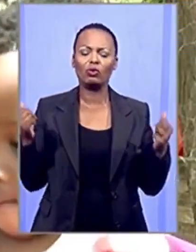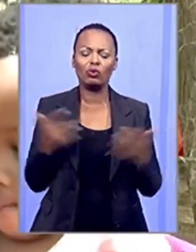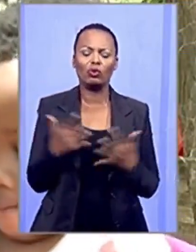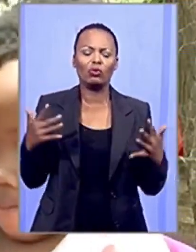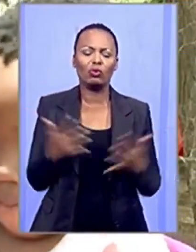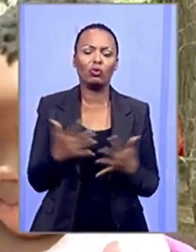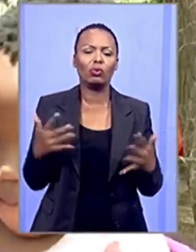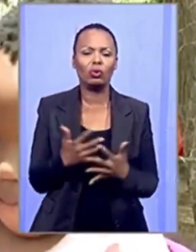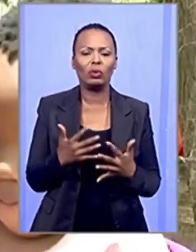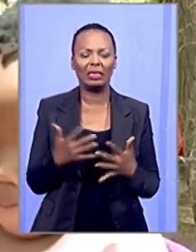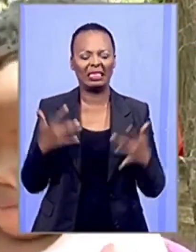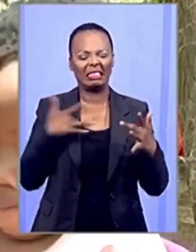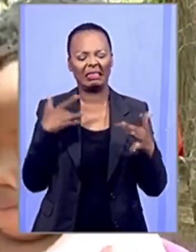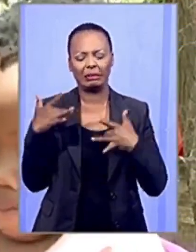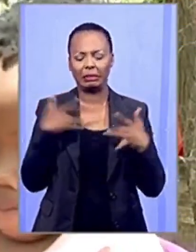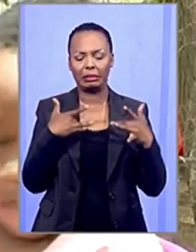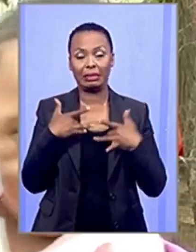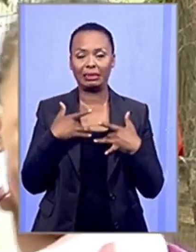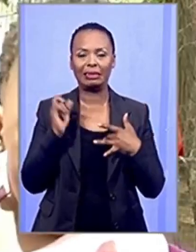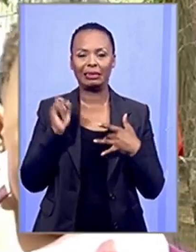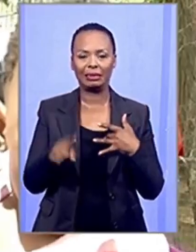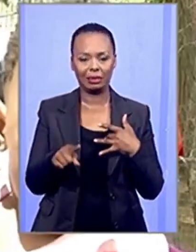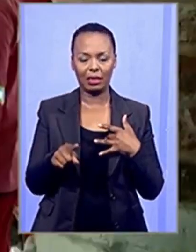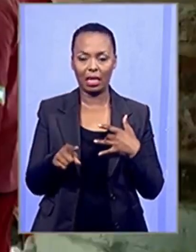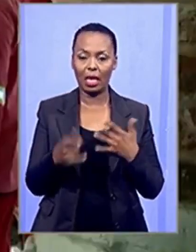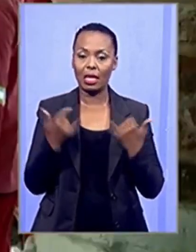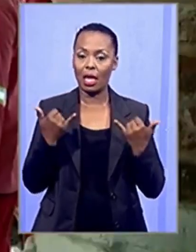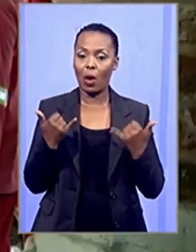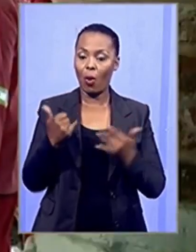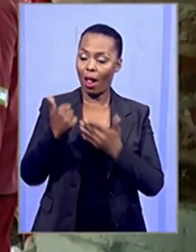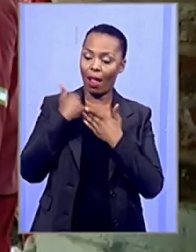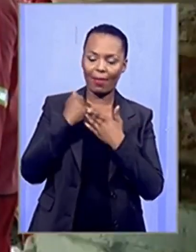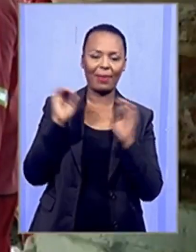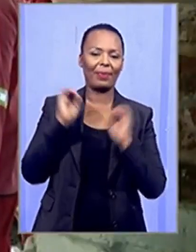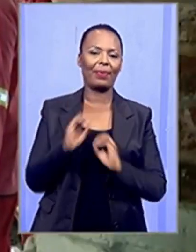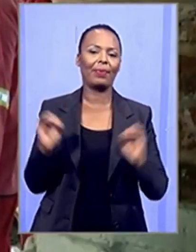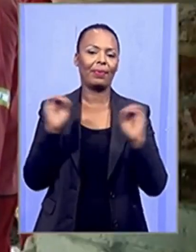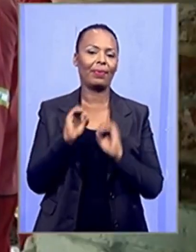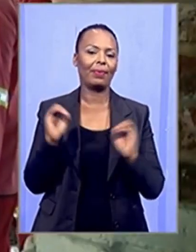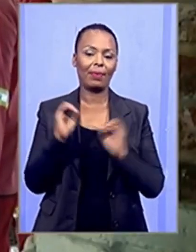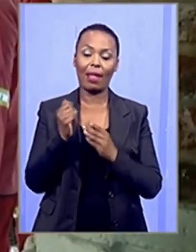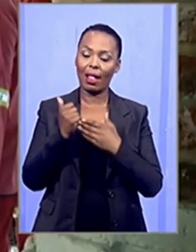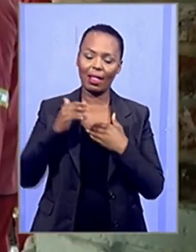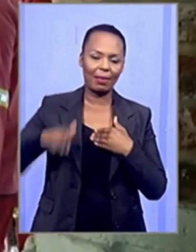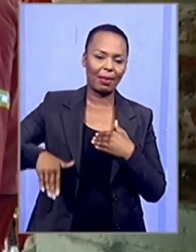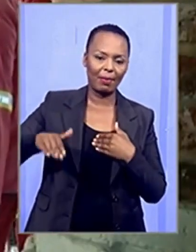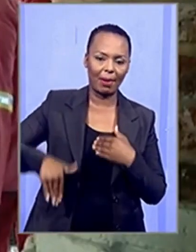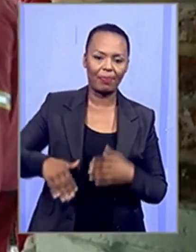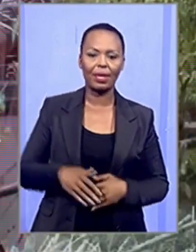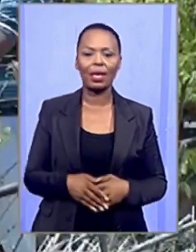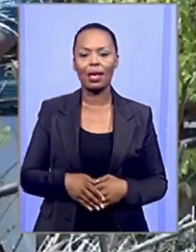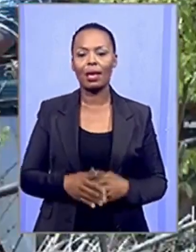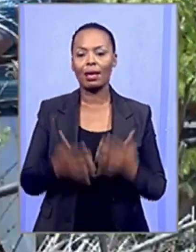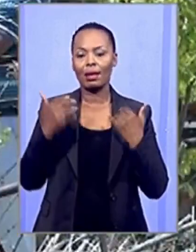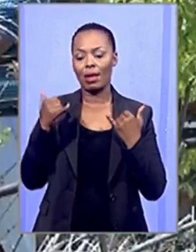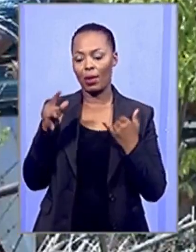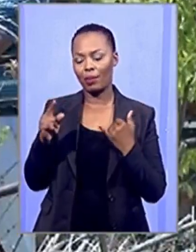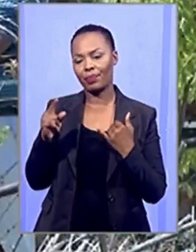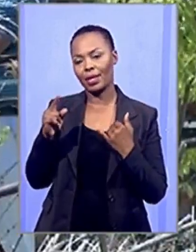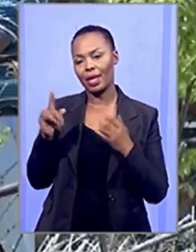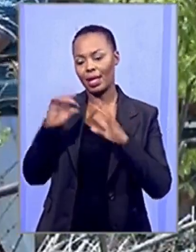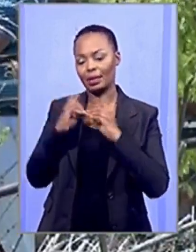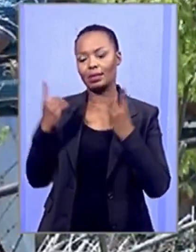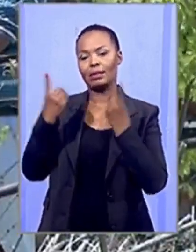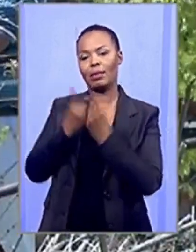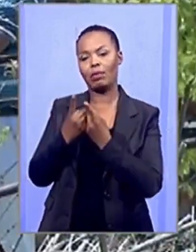ntho e etsaetseng, and so far ha ona niks se etsahalang. Kgoro ya bodulo ka Free State e tlhaloša ge moepo o tšere maikarabelo a